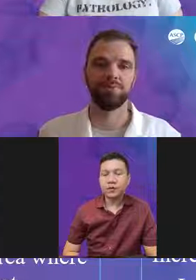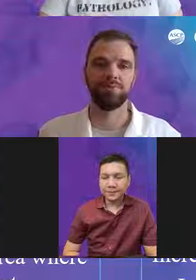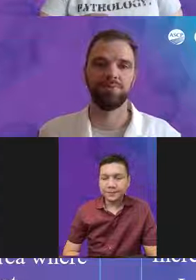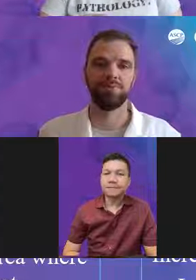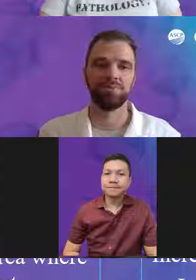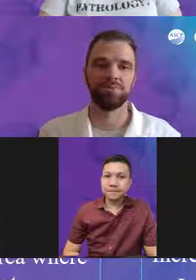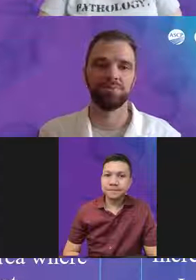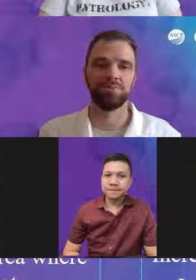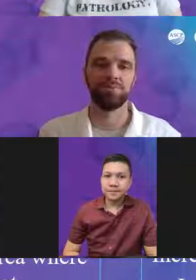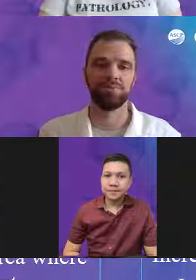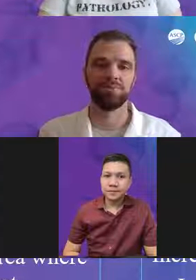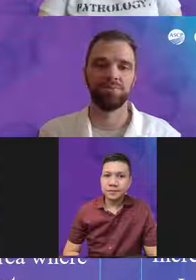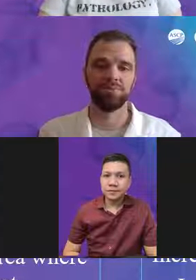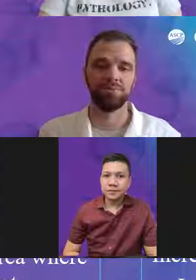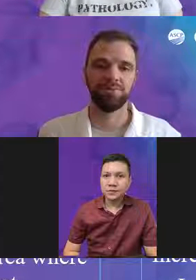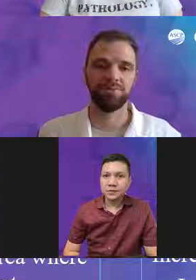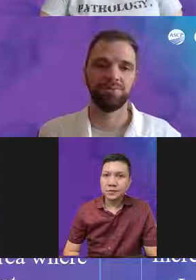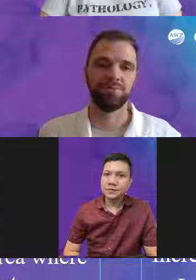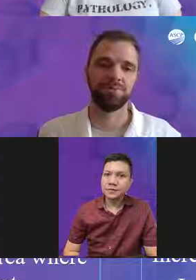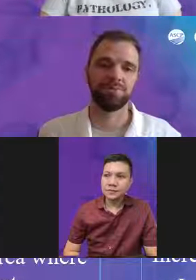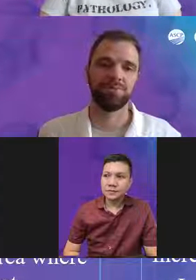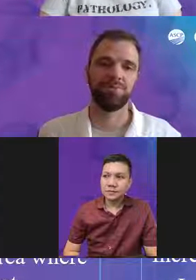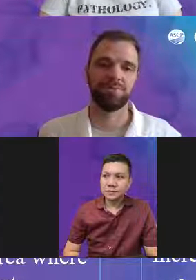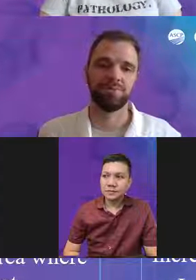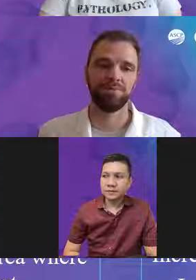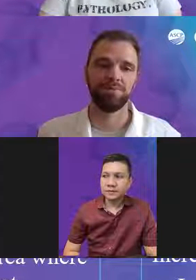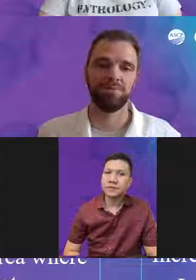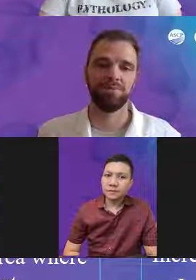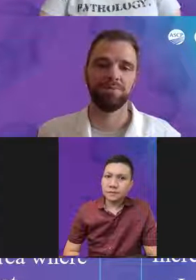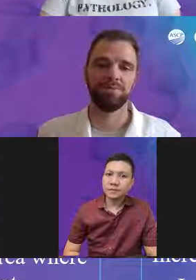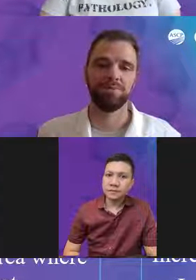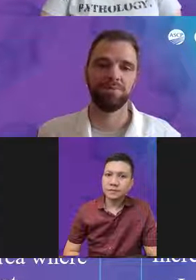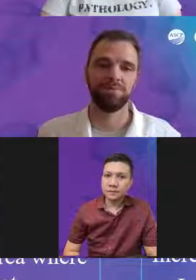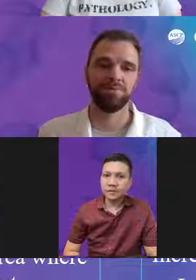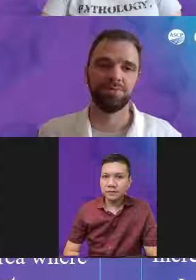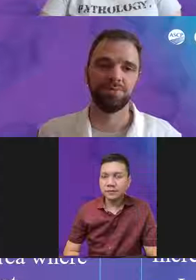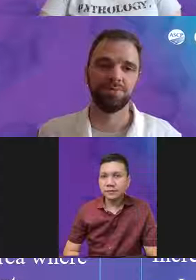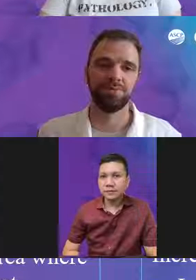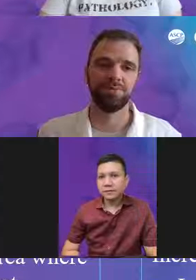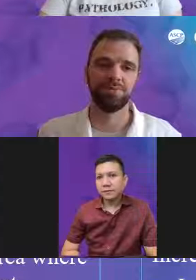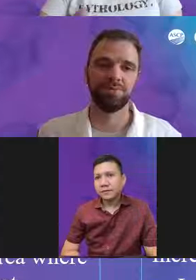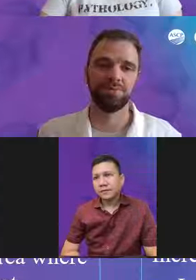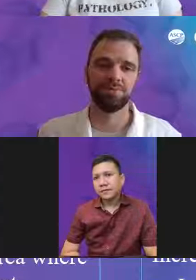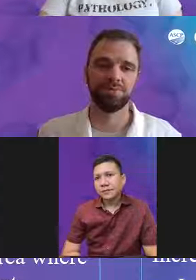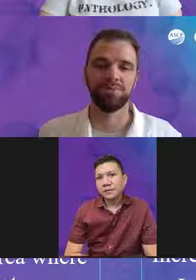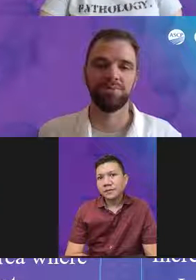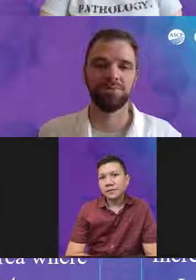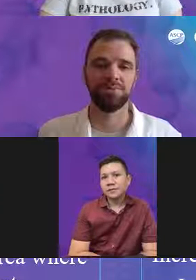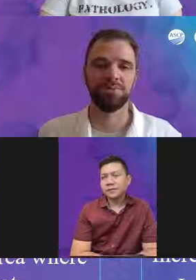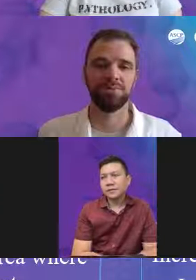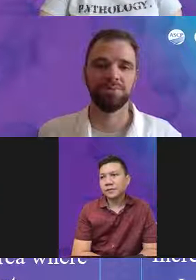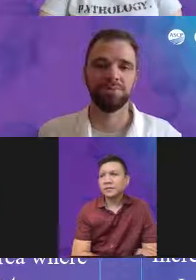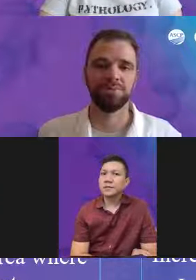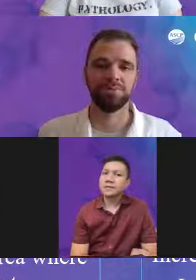reason for why is this person anemic. So the general populace has a